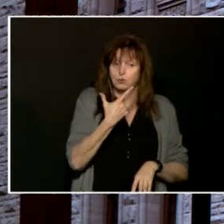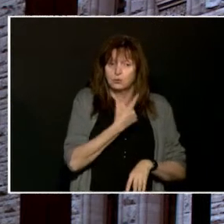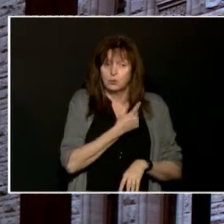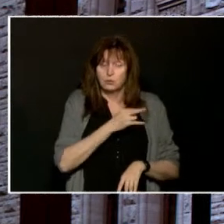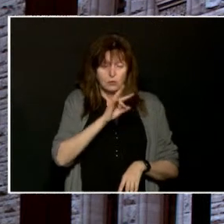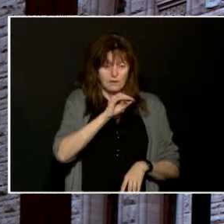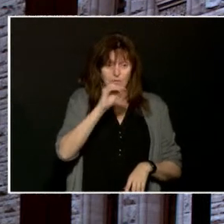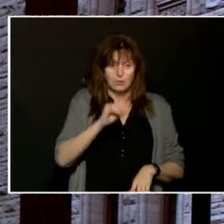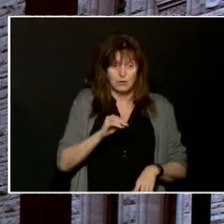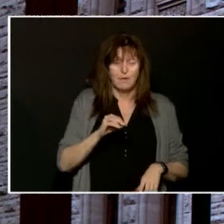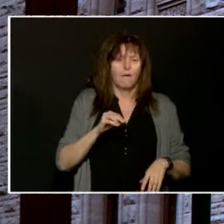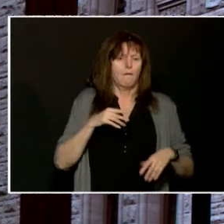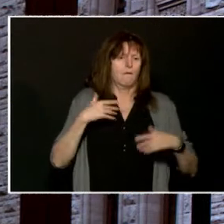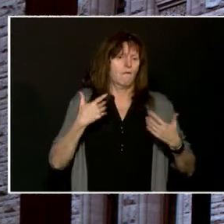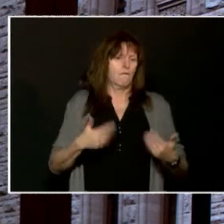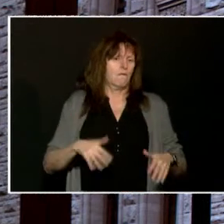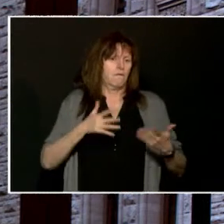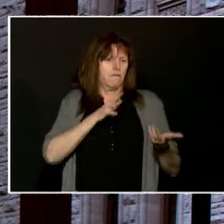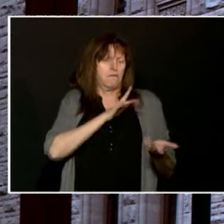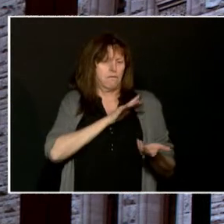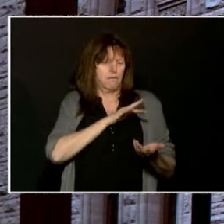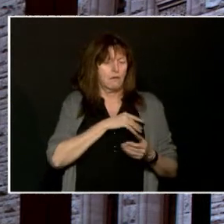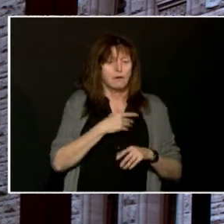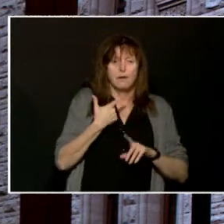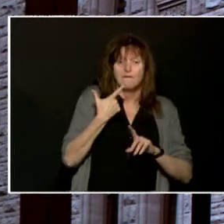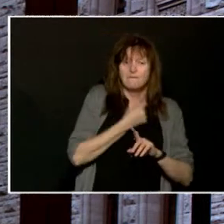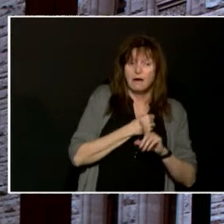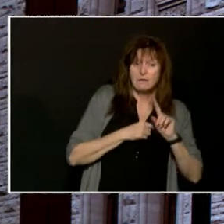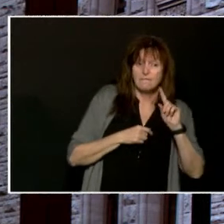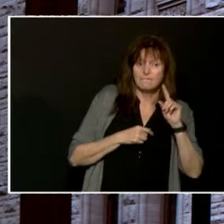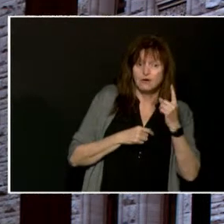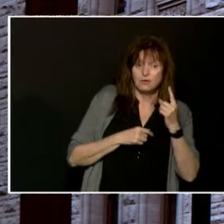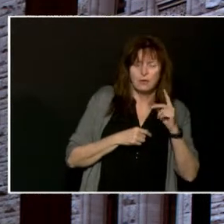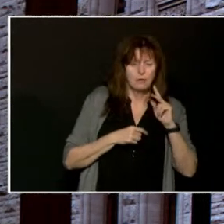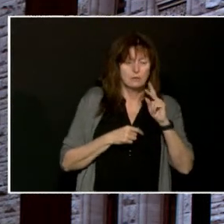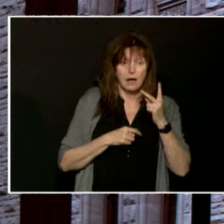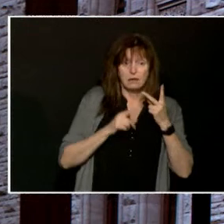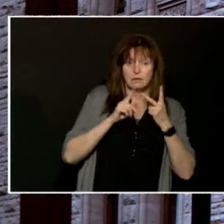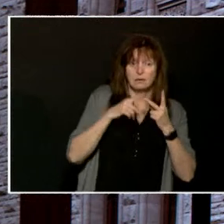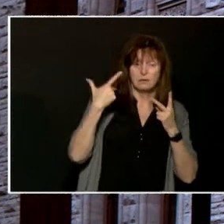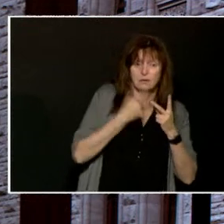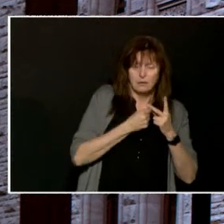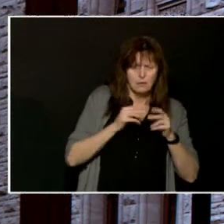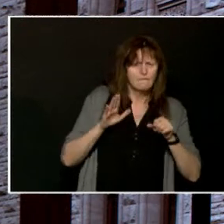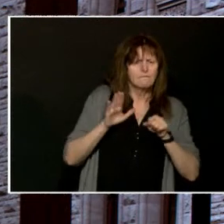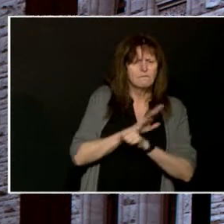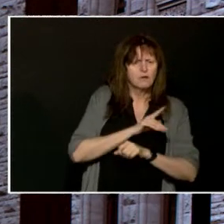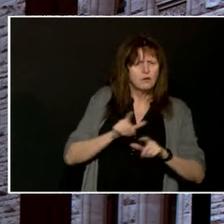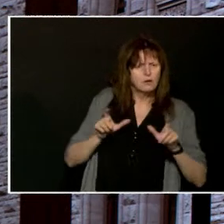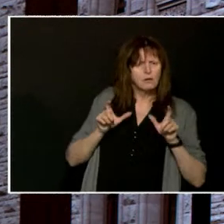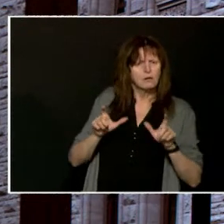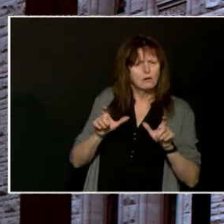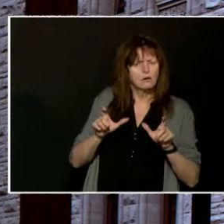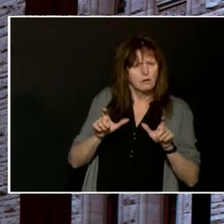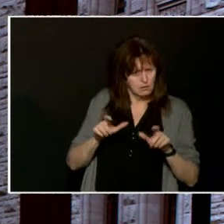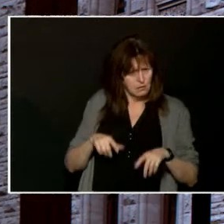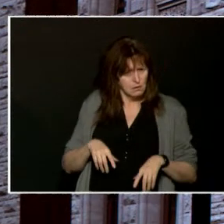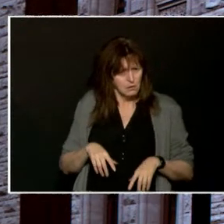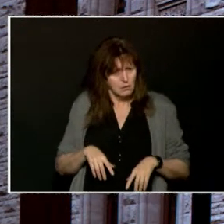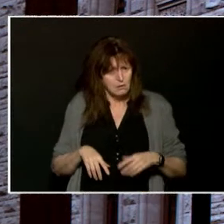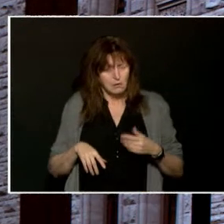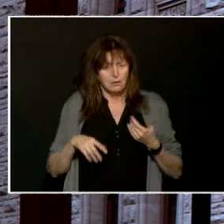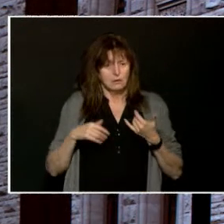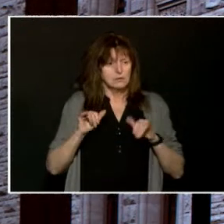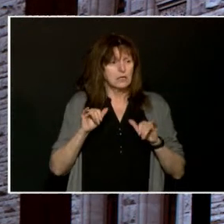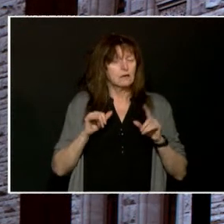full immunization in that. We know that we're seeing the effects of already one dose. There still can be transmission with